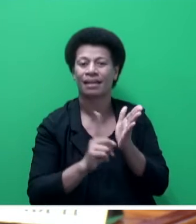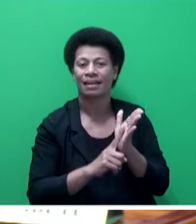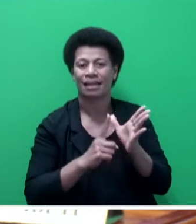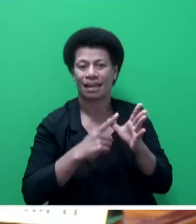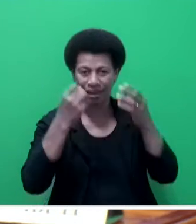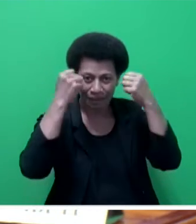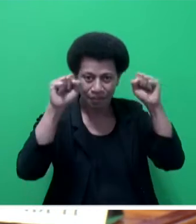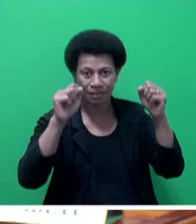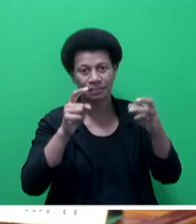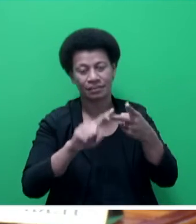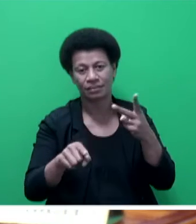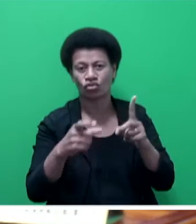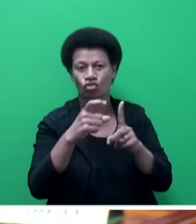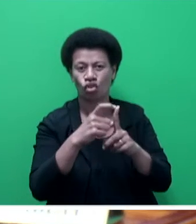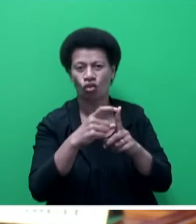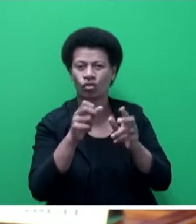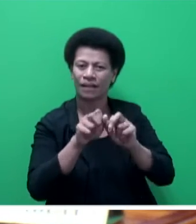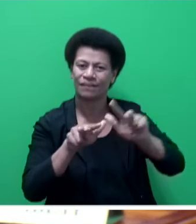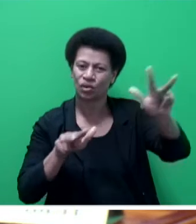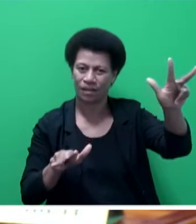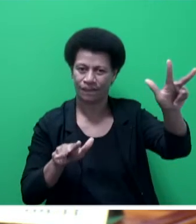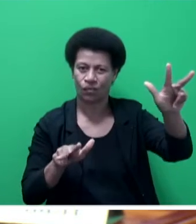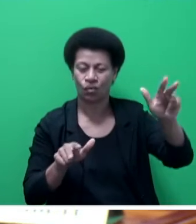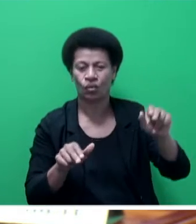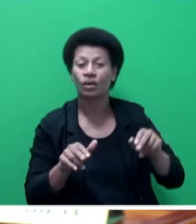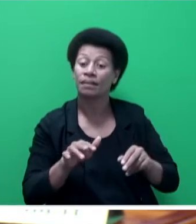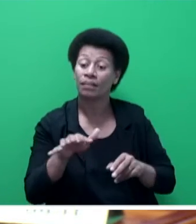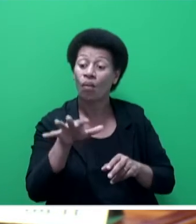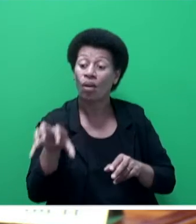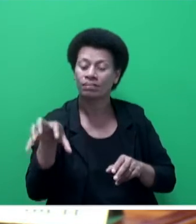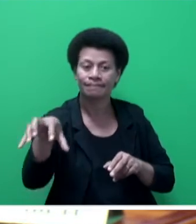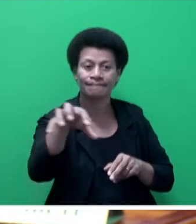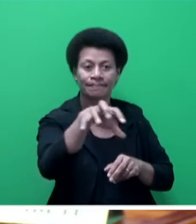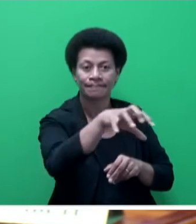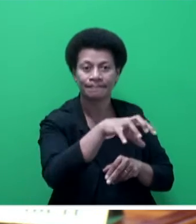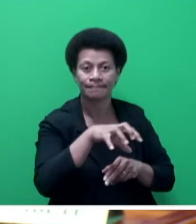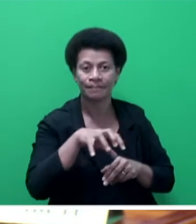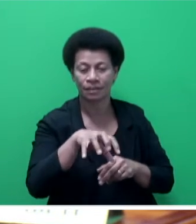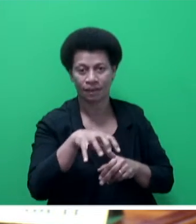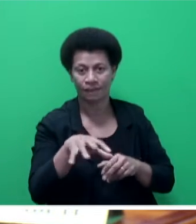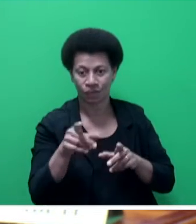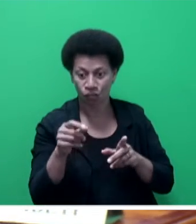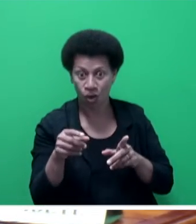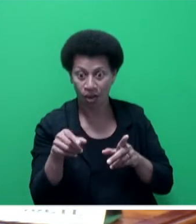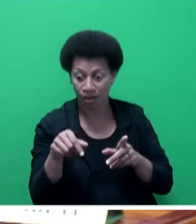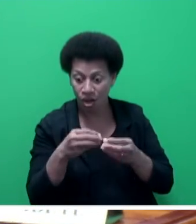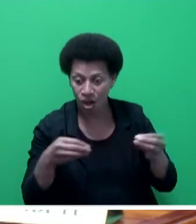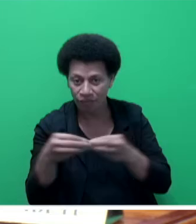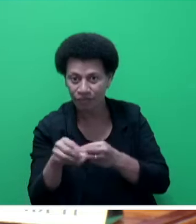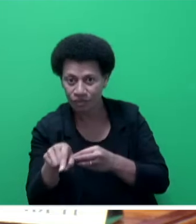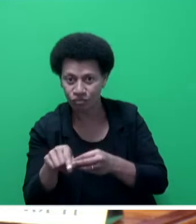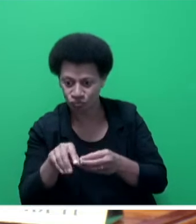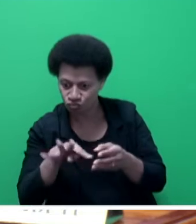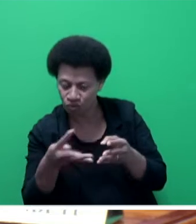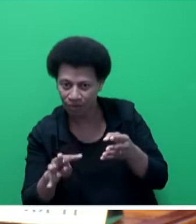Dongtuki in Bonolep. Those are the seismic stations, sir. And we have 3 tide